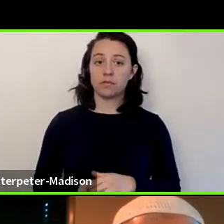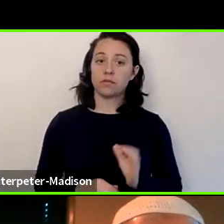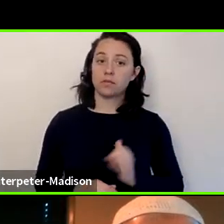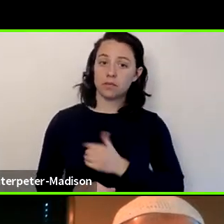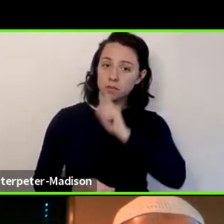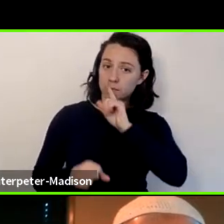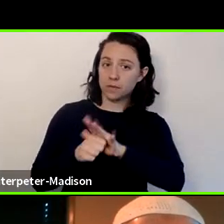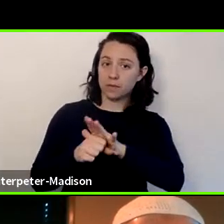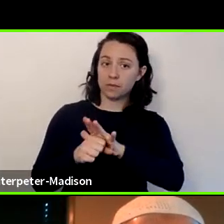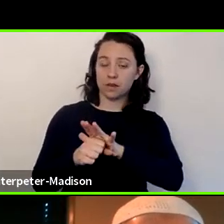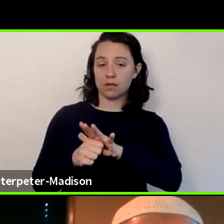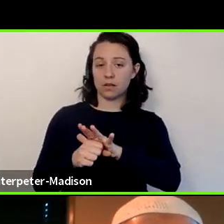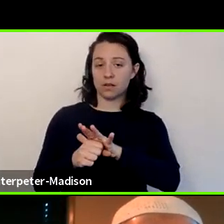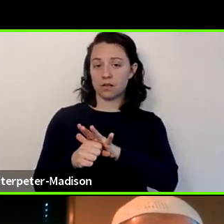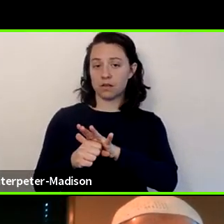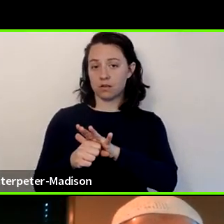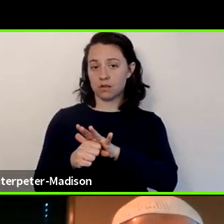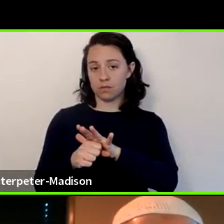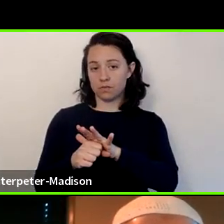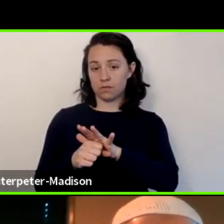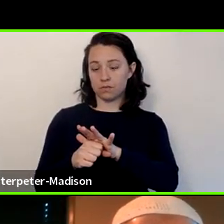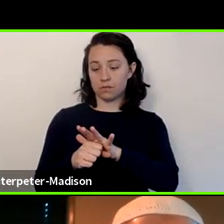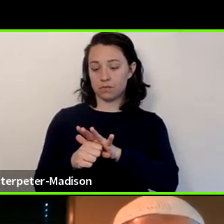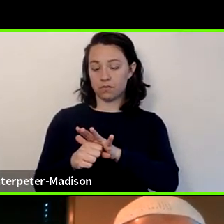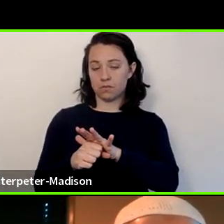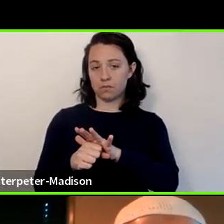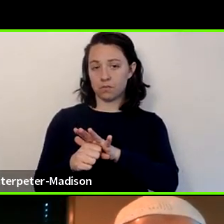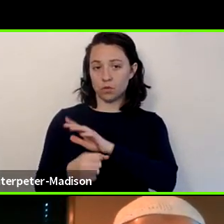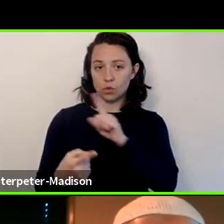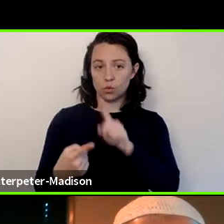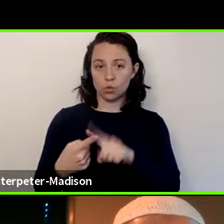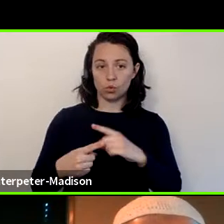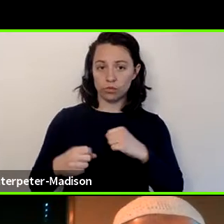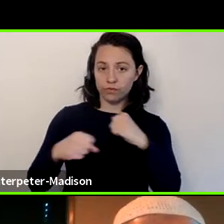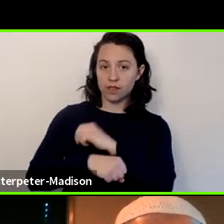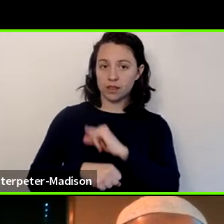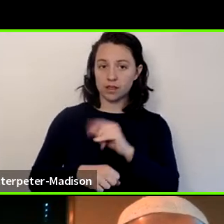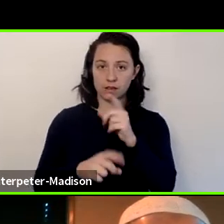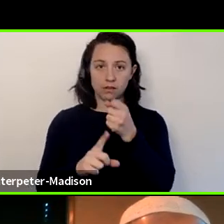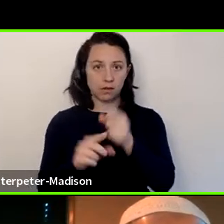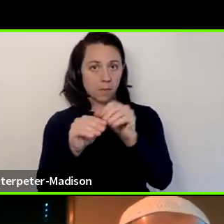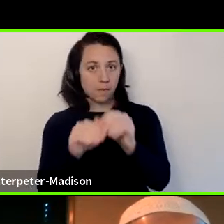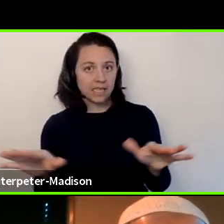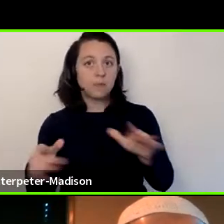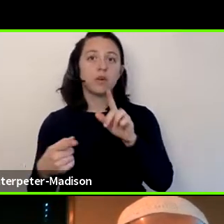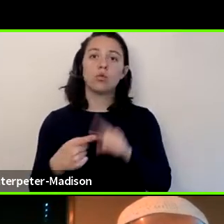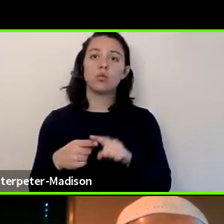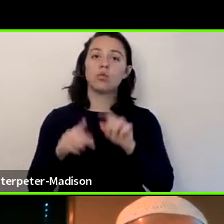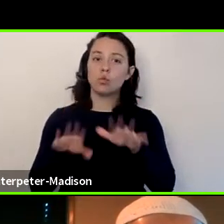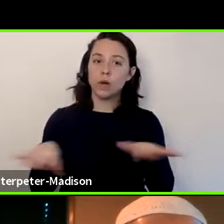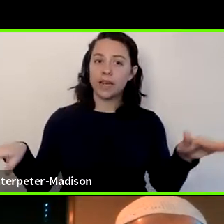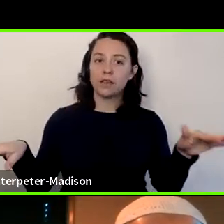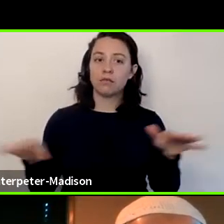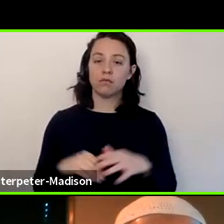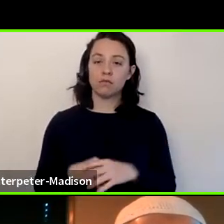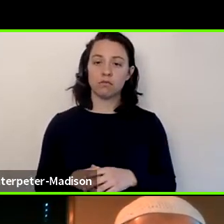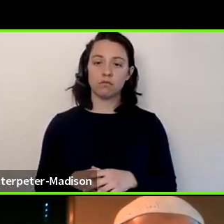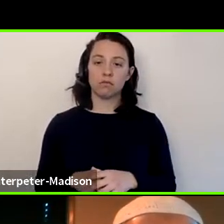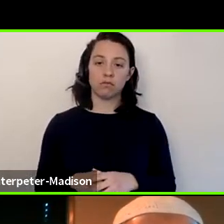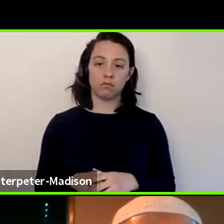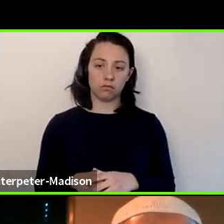to fight this pandemic, to be able to spread the good words for our